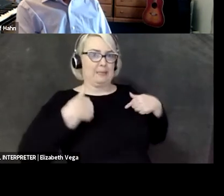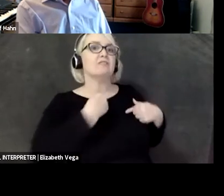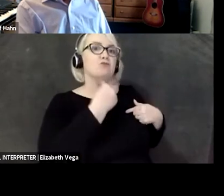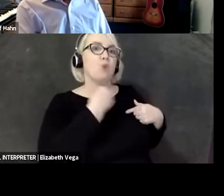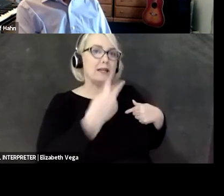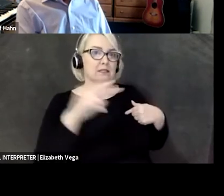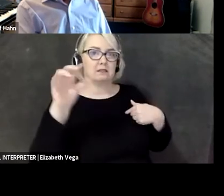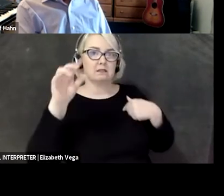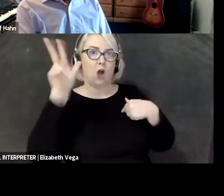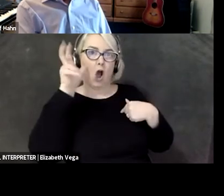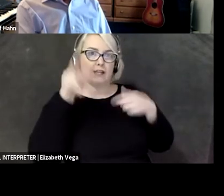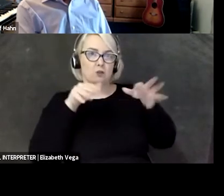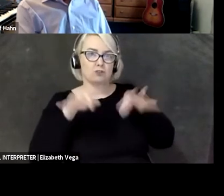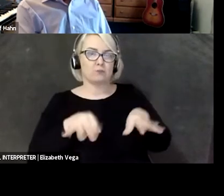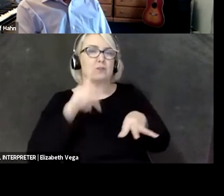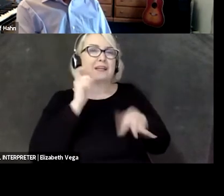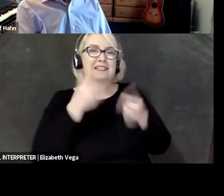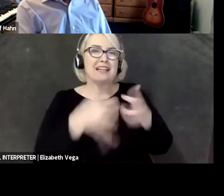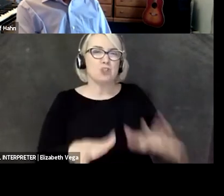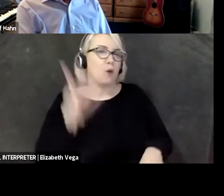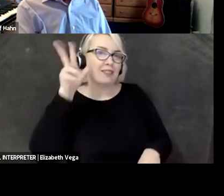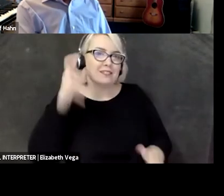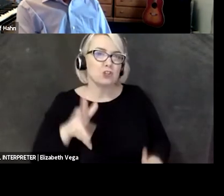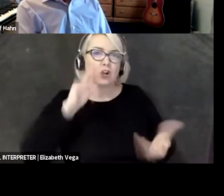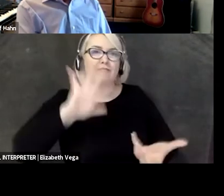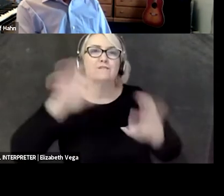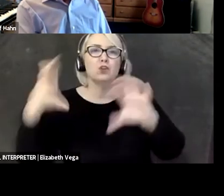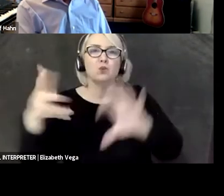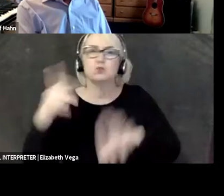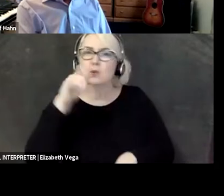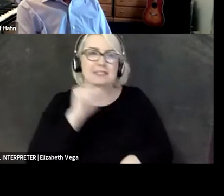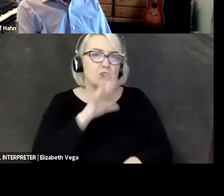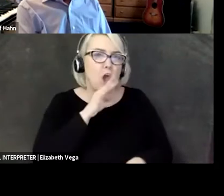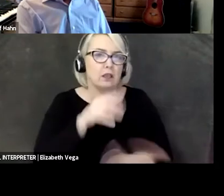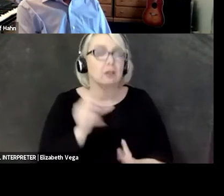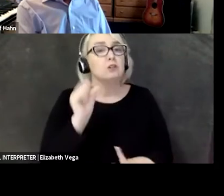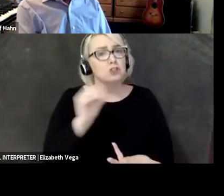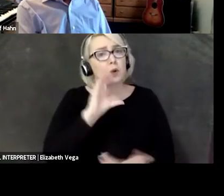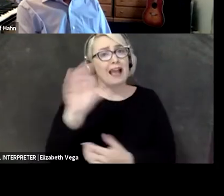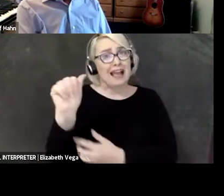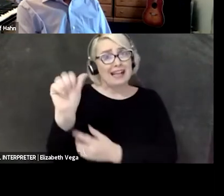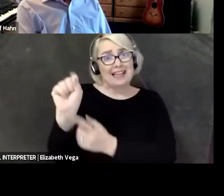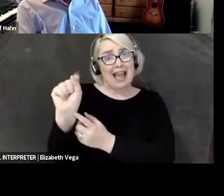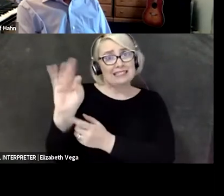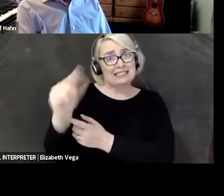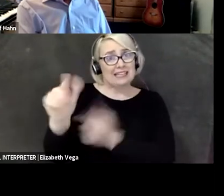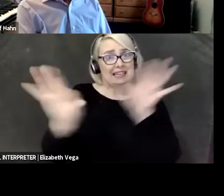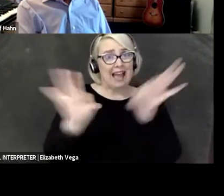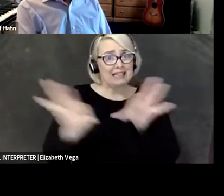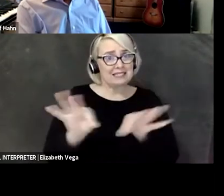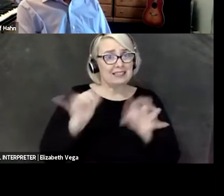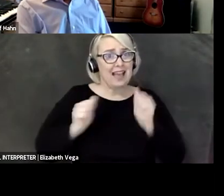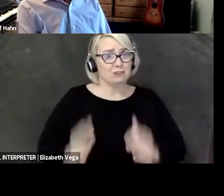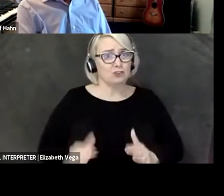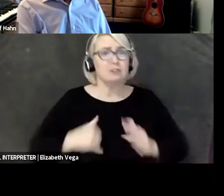look at lots of different talent and who to bring in based on content. So casting is very important as the writing